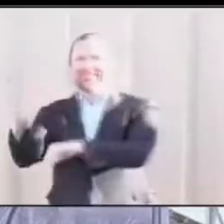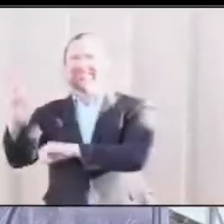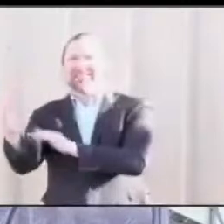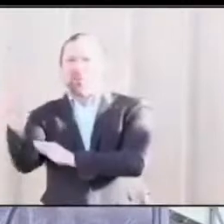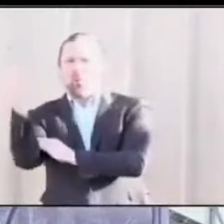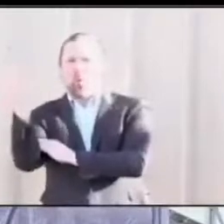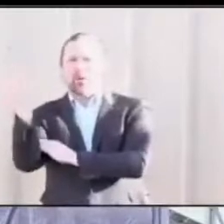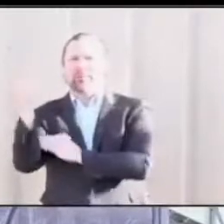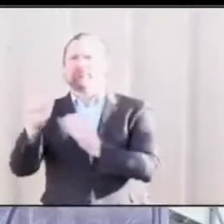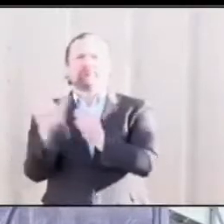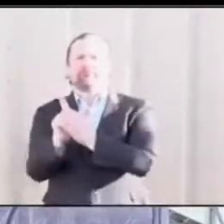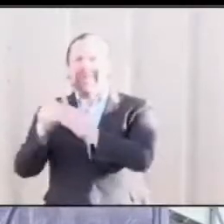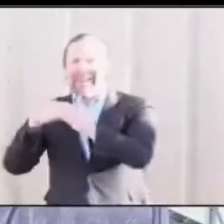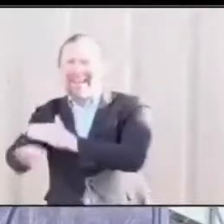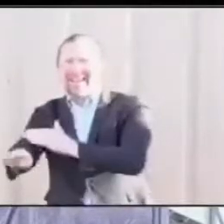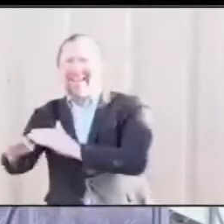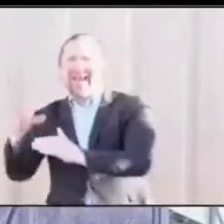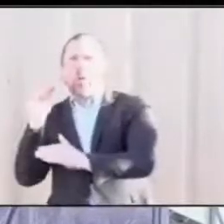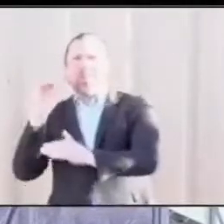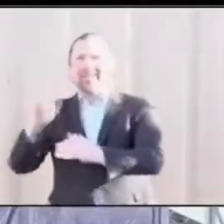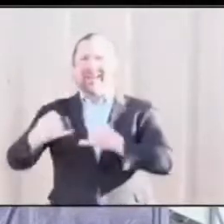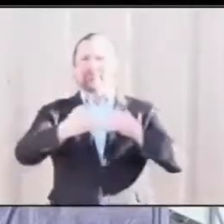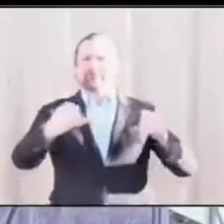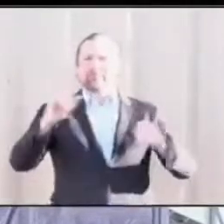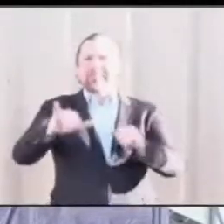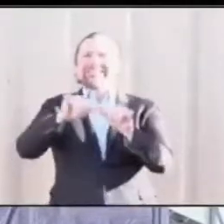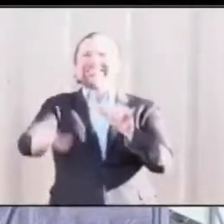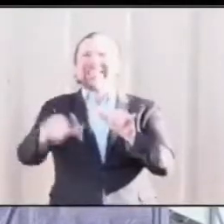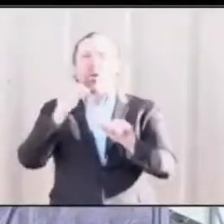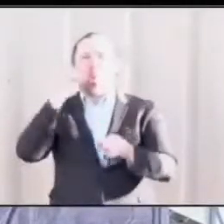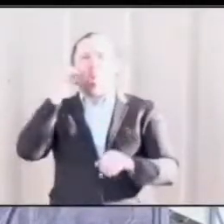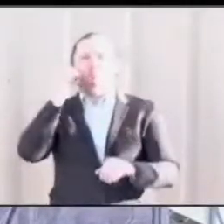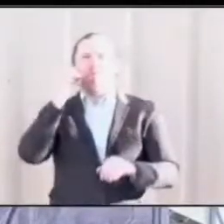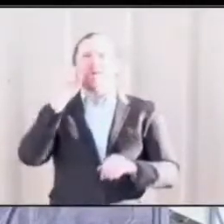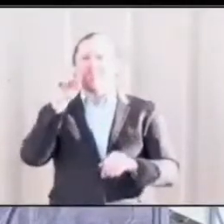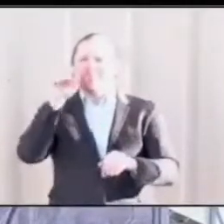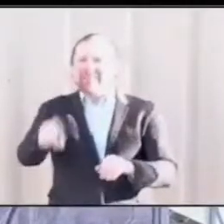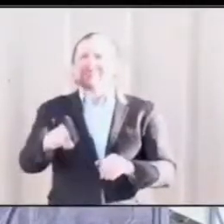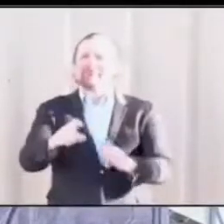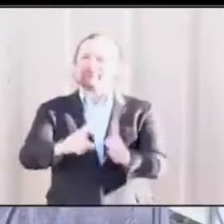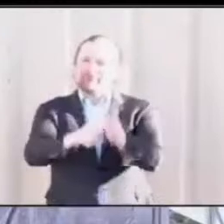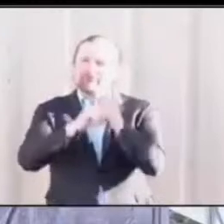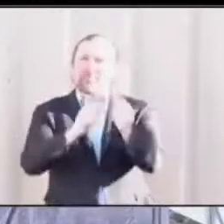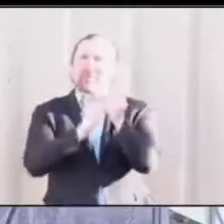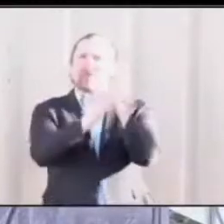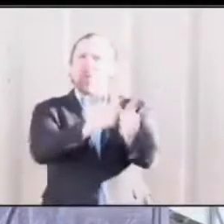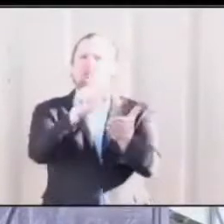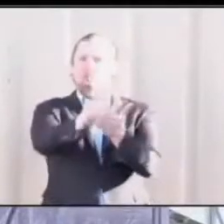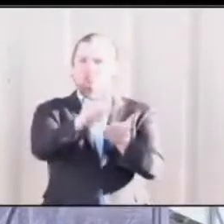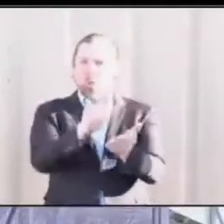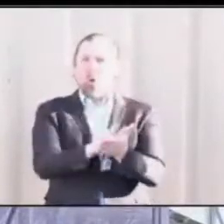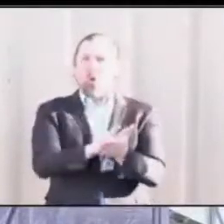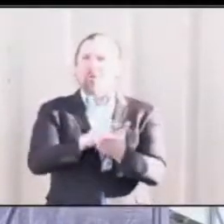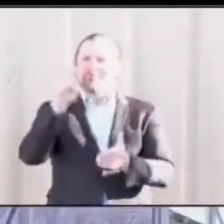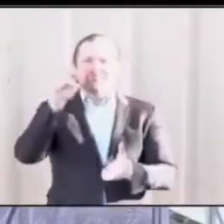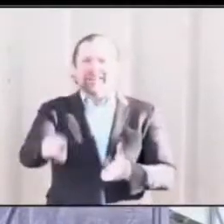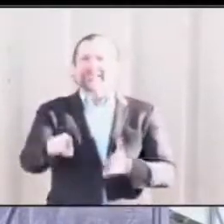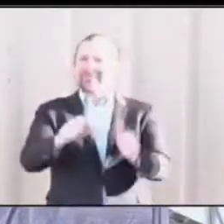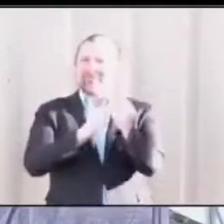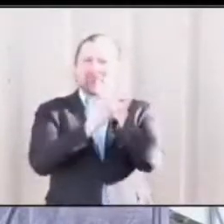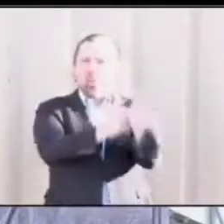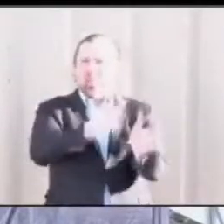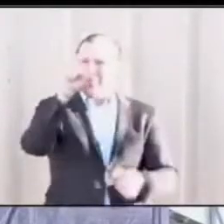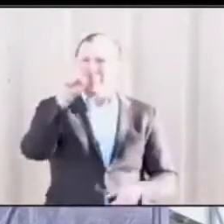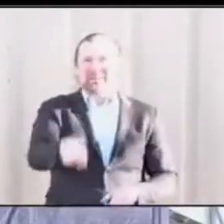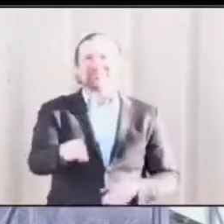notice. The curfew will be strictly enforced, and we urge all individuals to comply with the curfew to avoid the affected